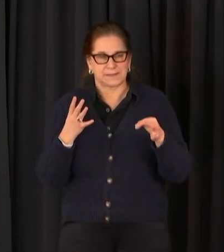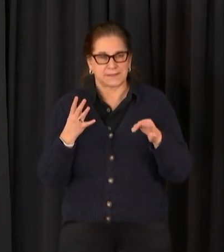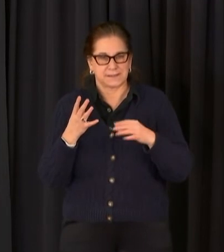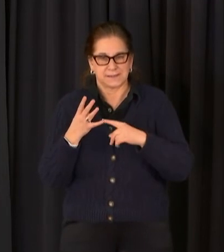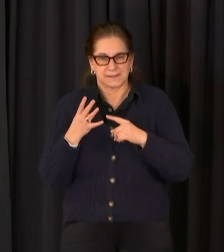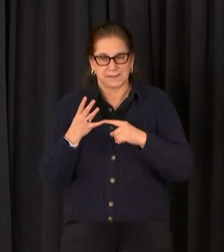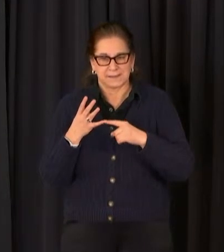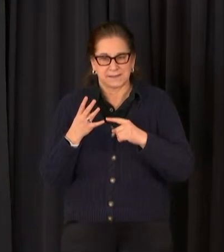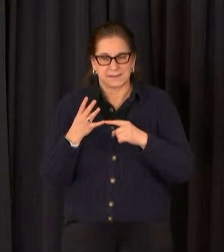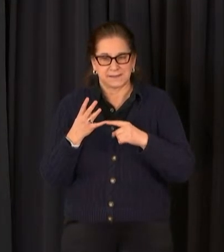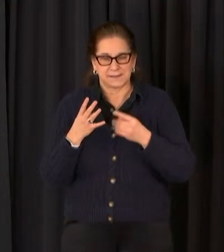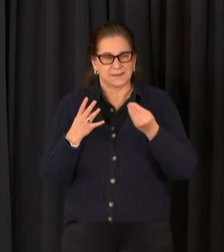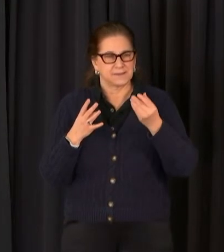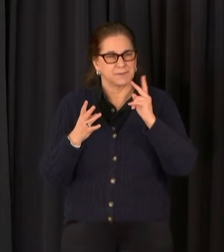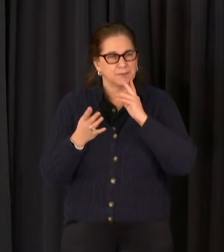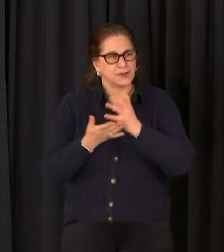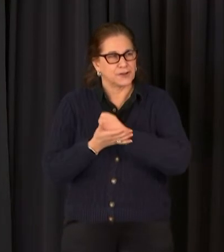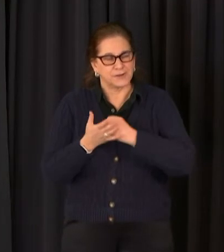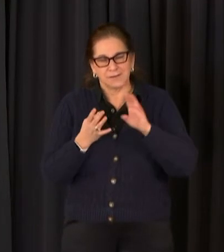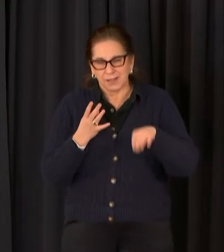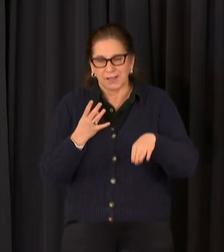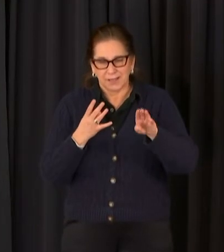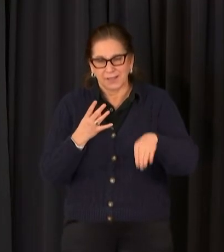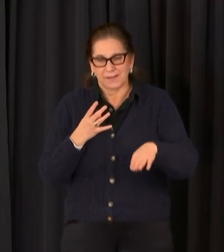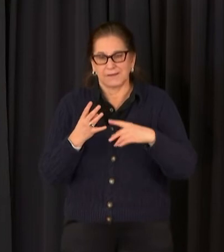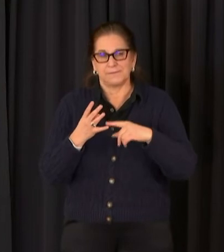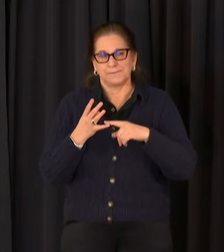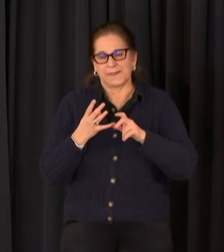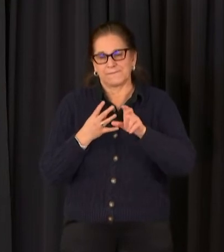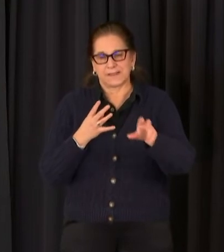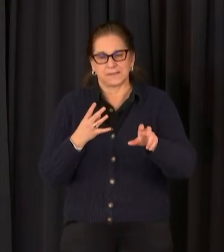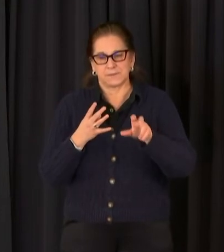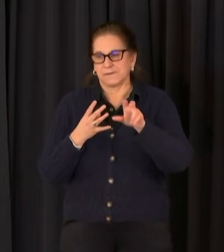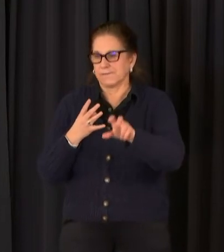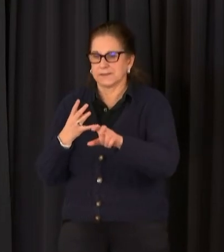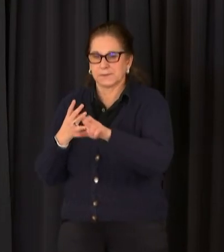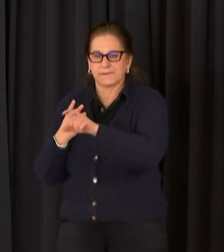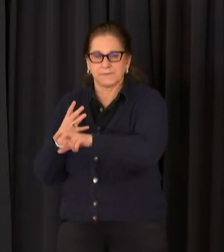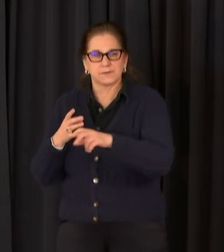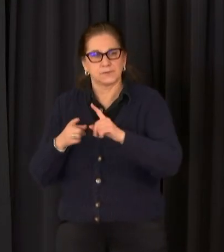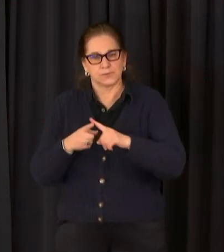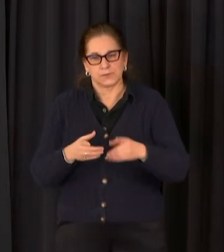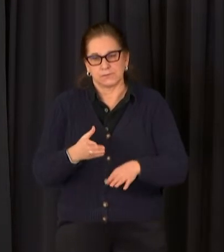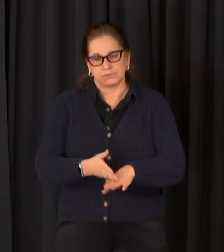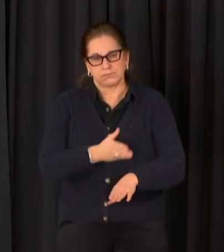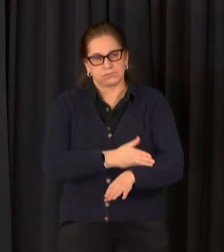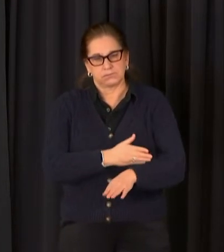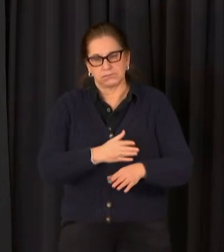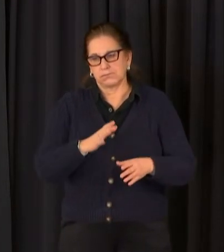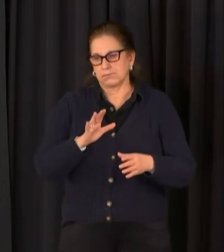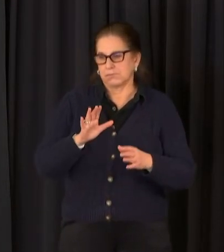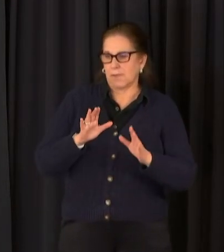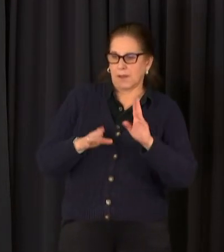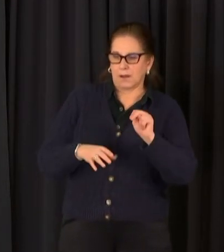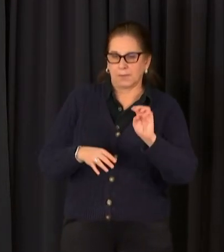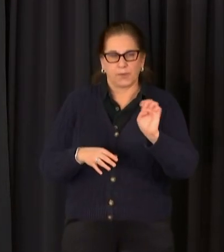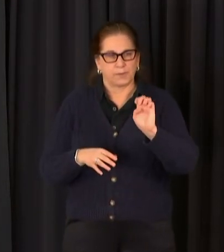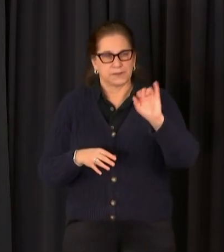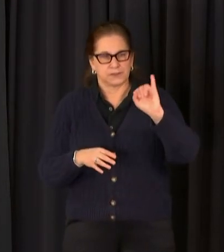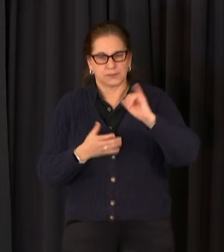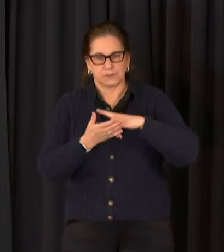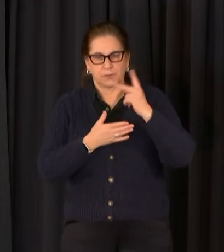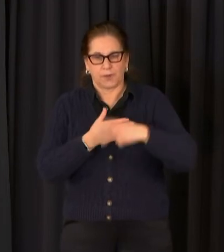Next, I'd like to talk about some substantial investments that are being made to enhance and improve the unemployment insurance program. I'm